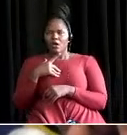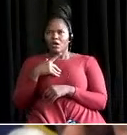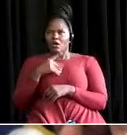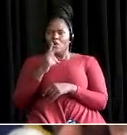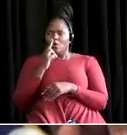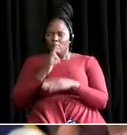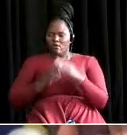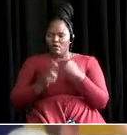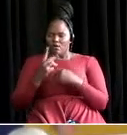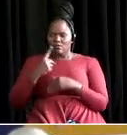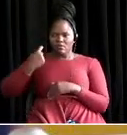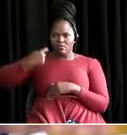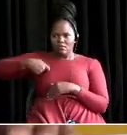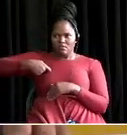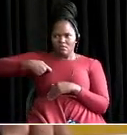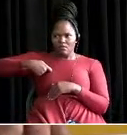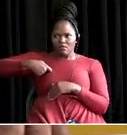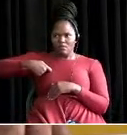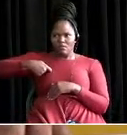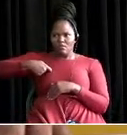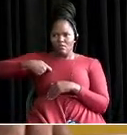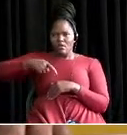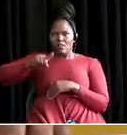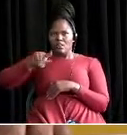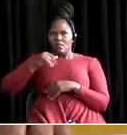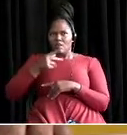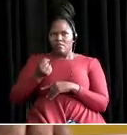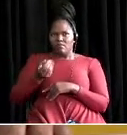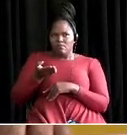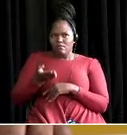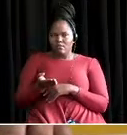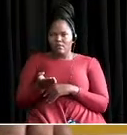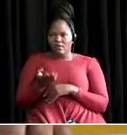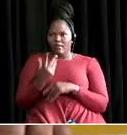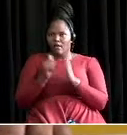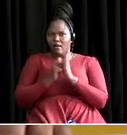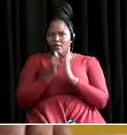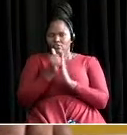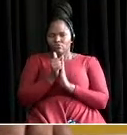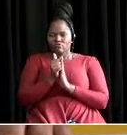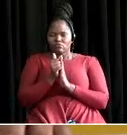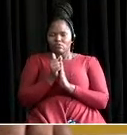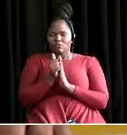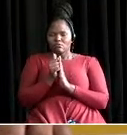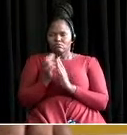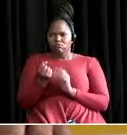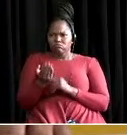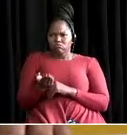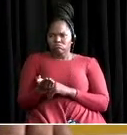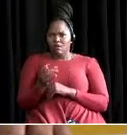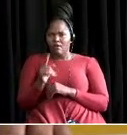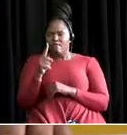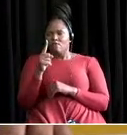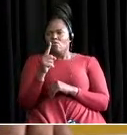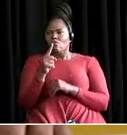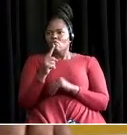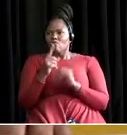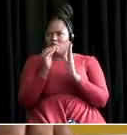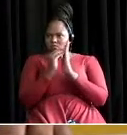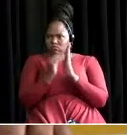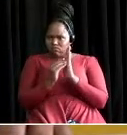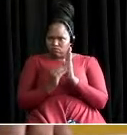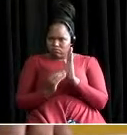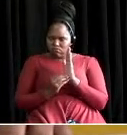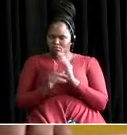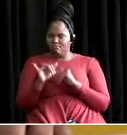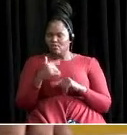Speaker, formally tabling the supplementary agenda. So for the record purposes, I